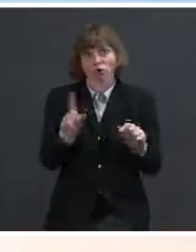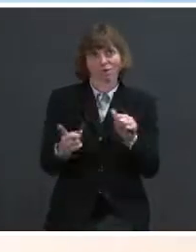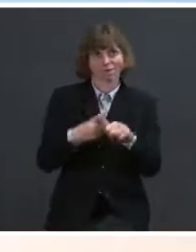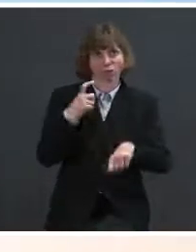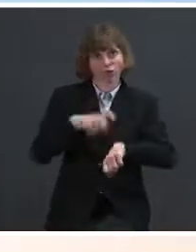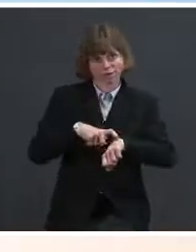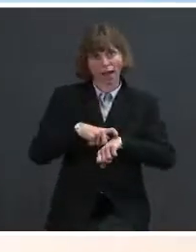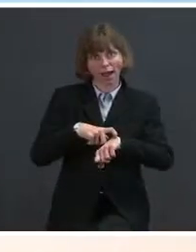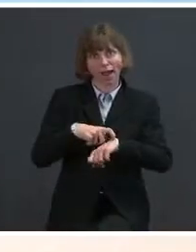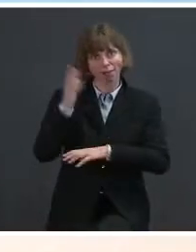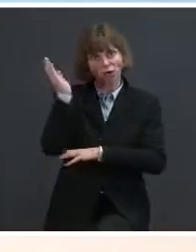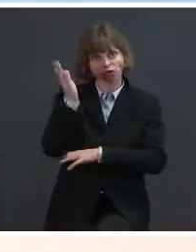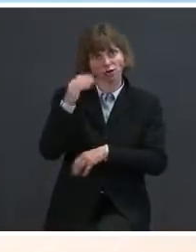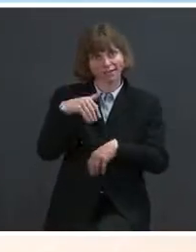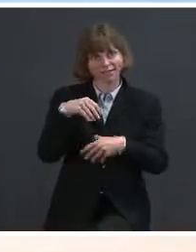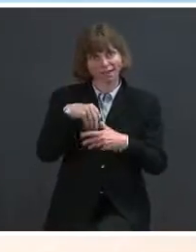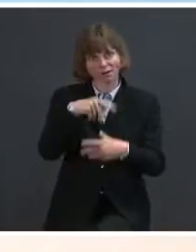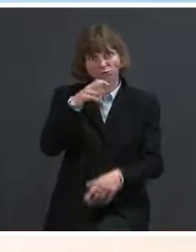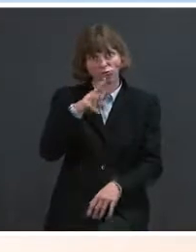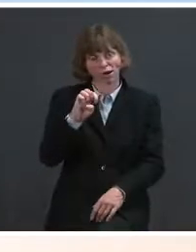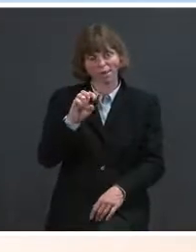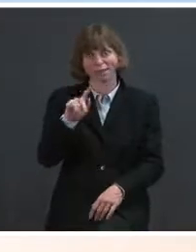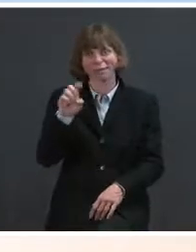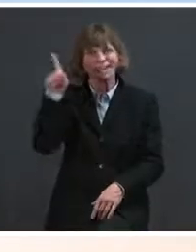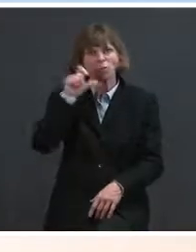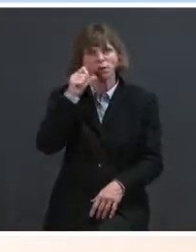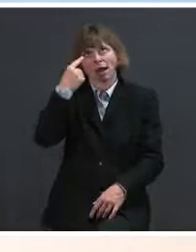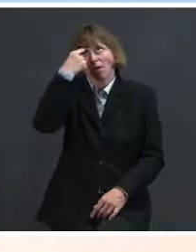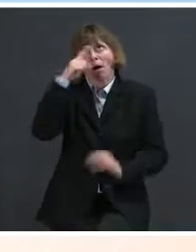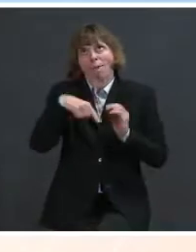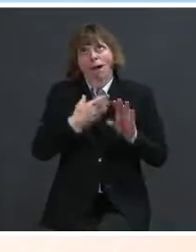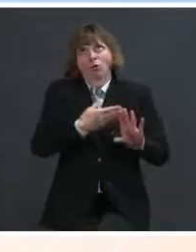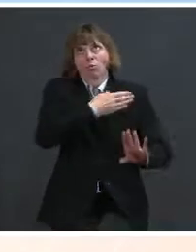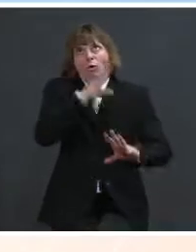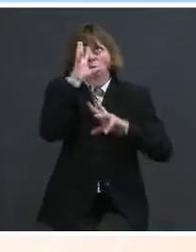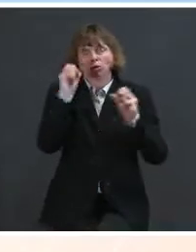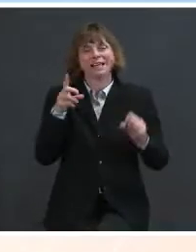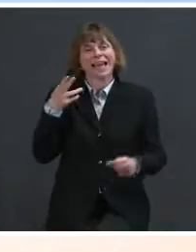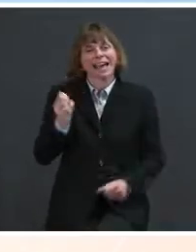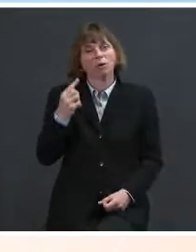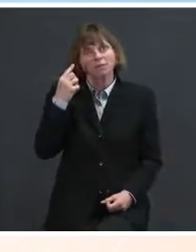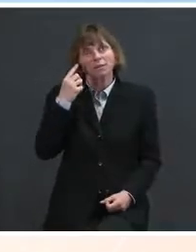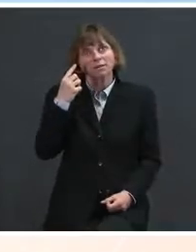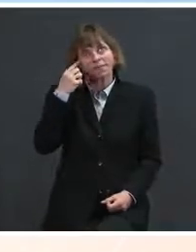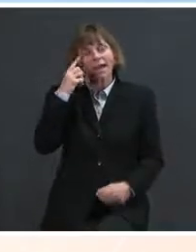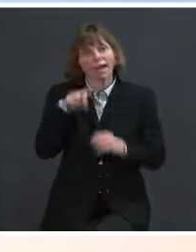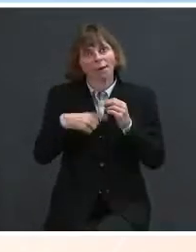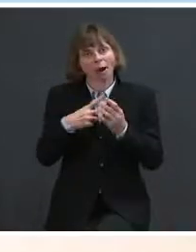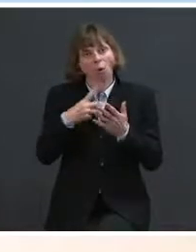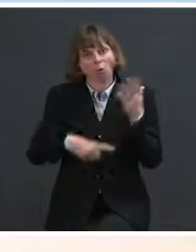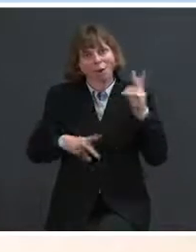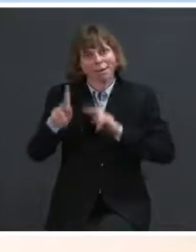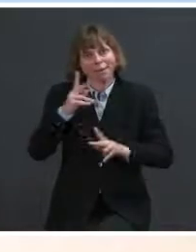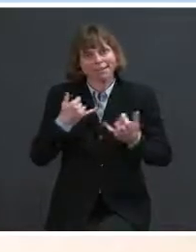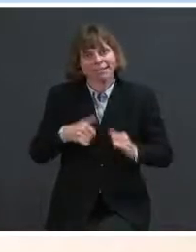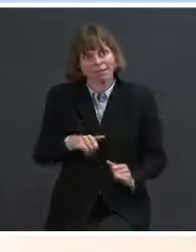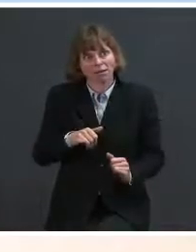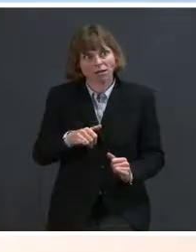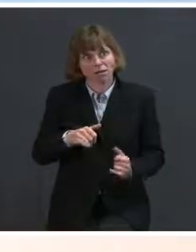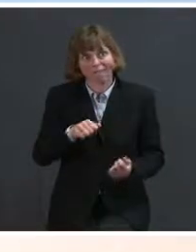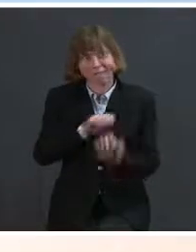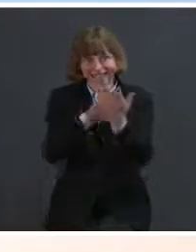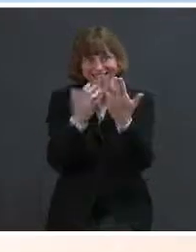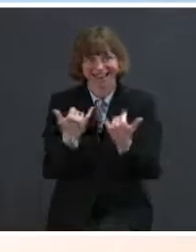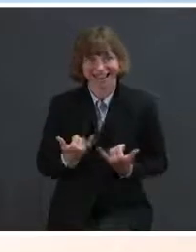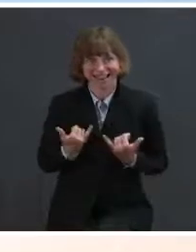reflection of his thinking about his predecessor, more about looking at what people are still facing in this moment. Is there anything more the administration can do